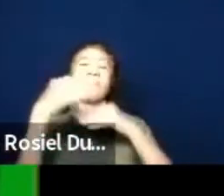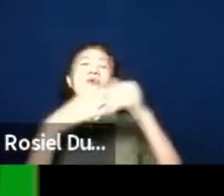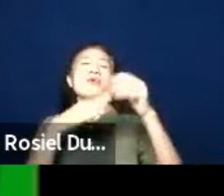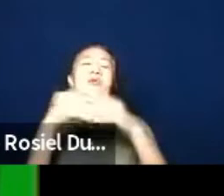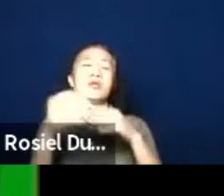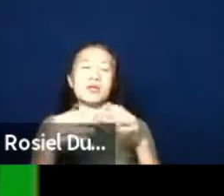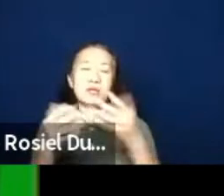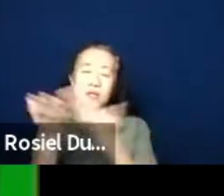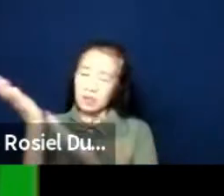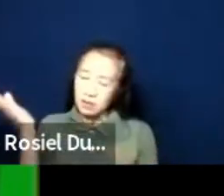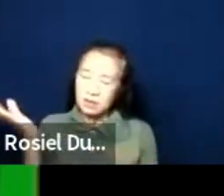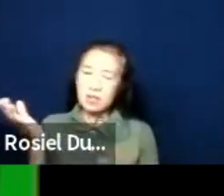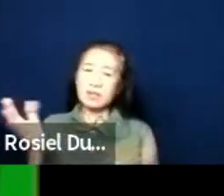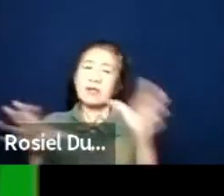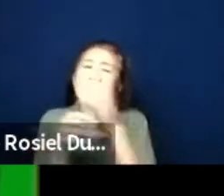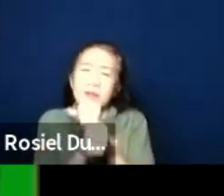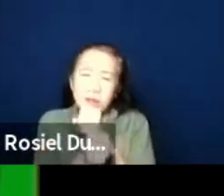to. When at